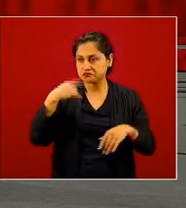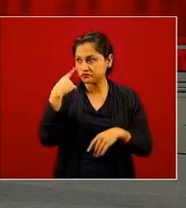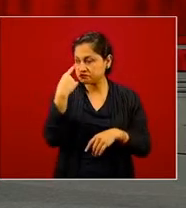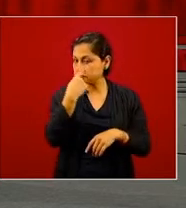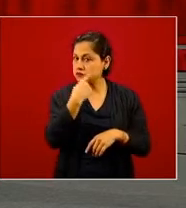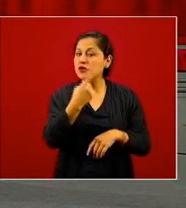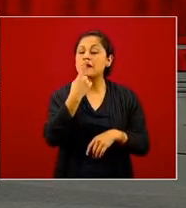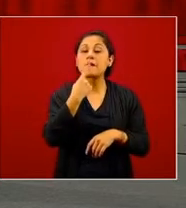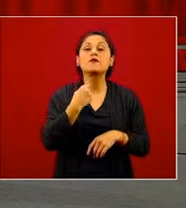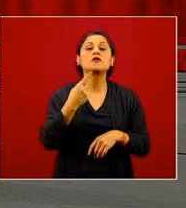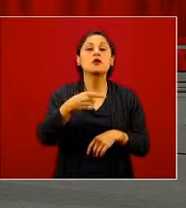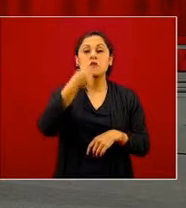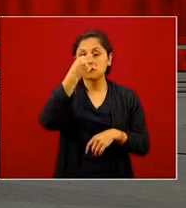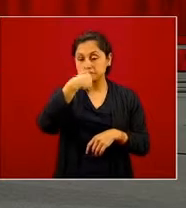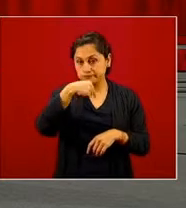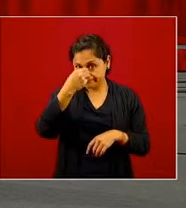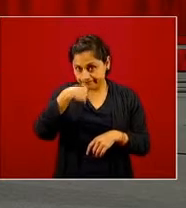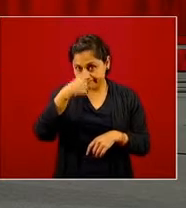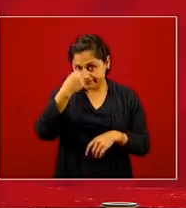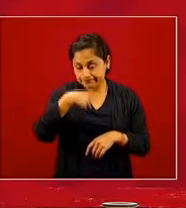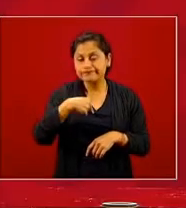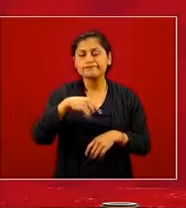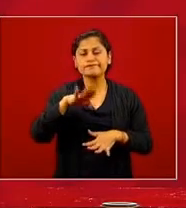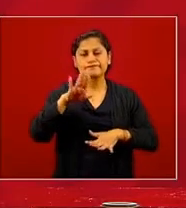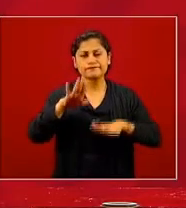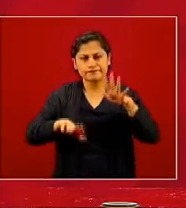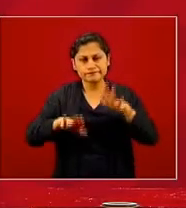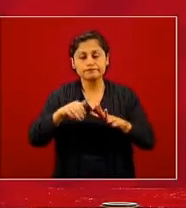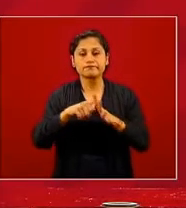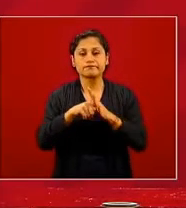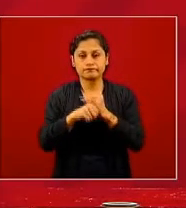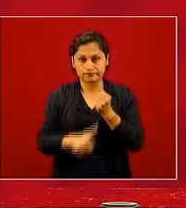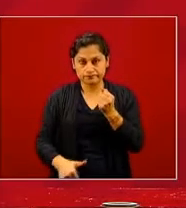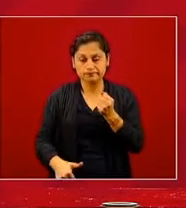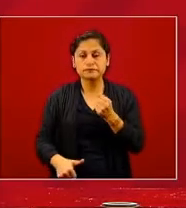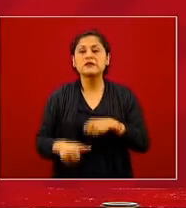aches, fatigue, redness in the eyes, runny nose.